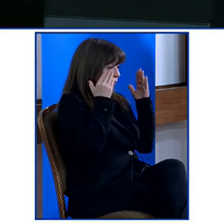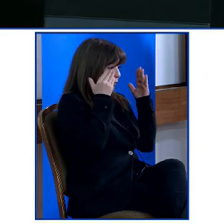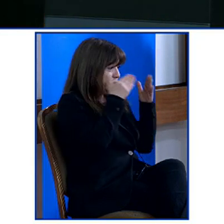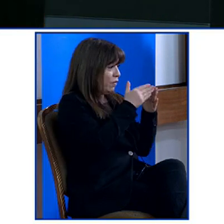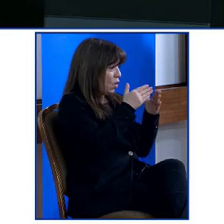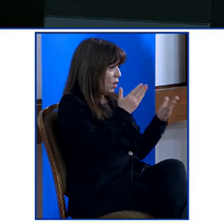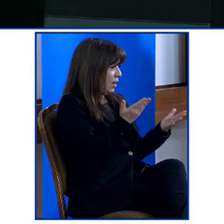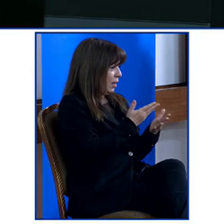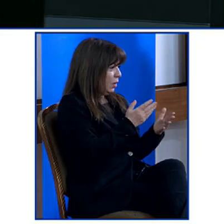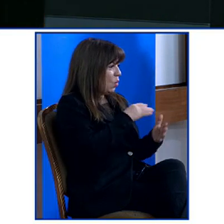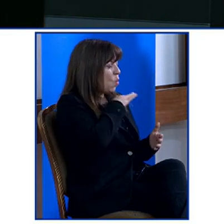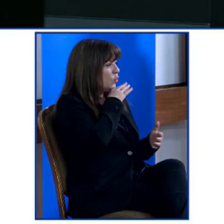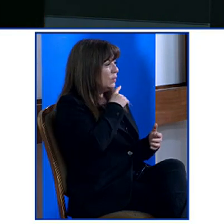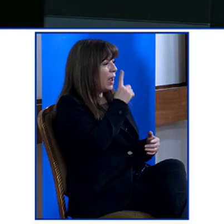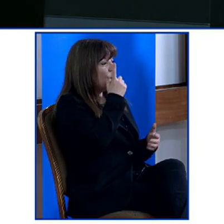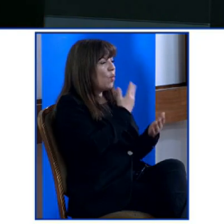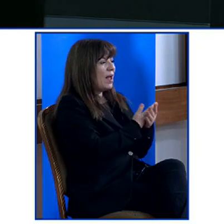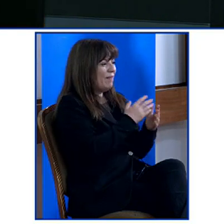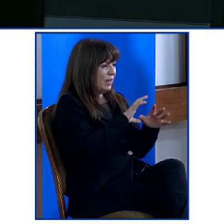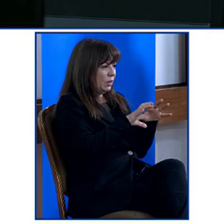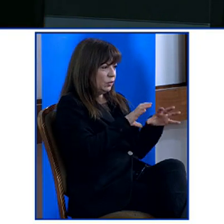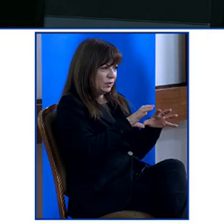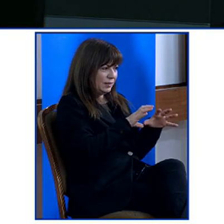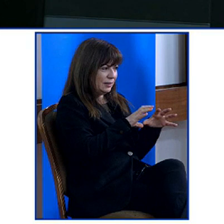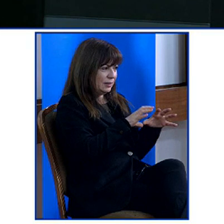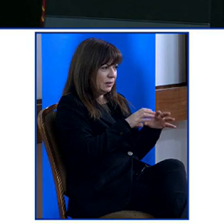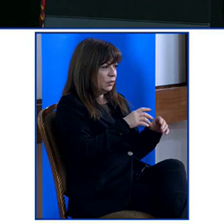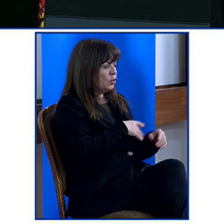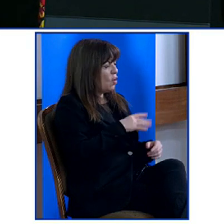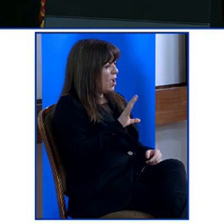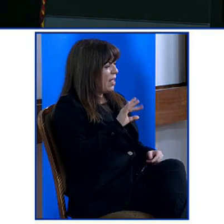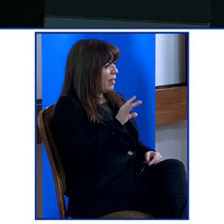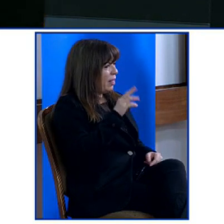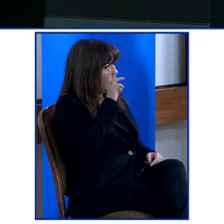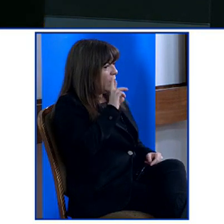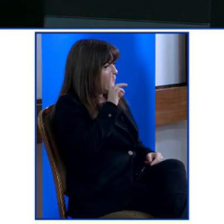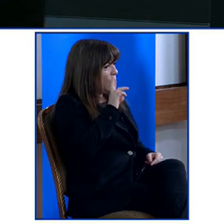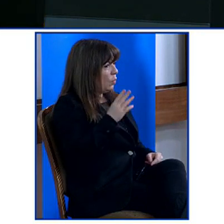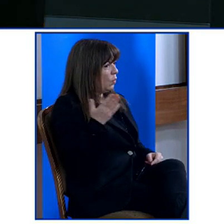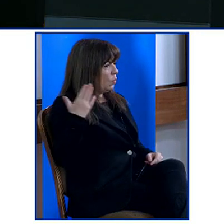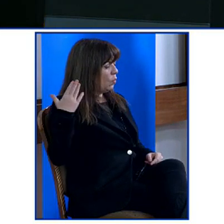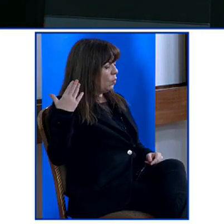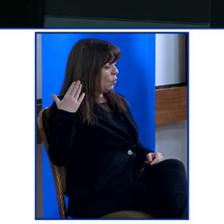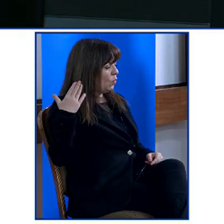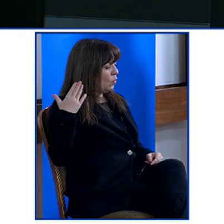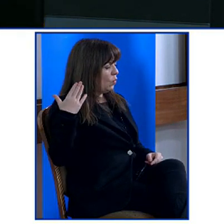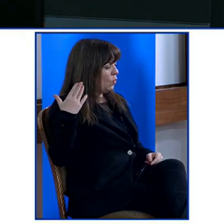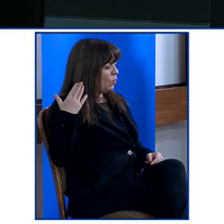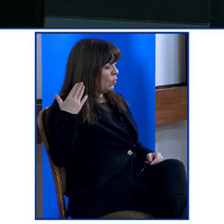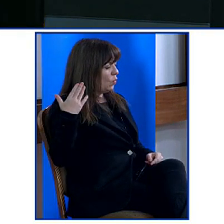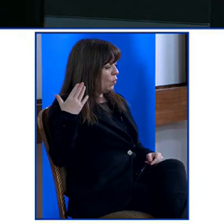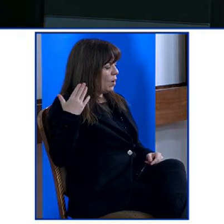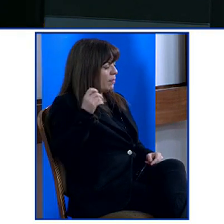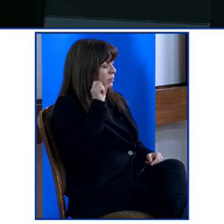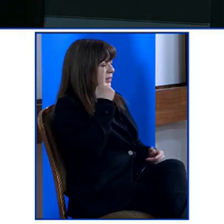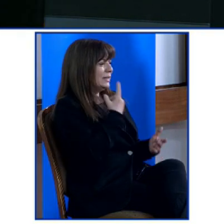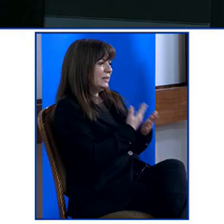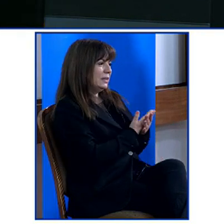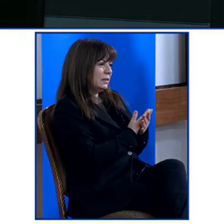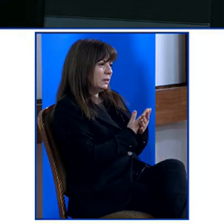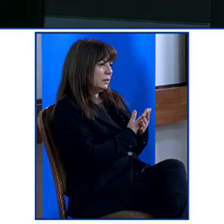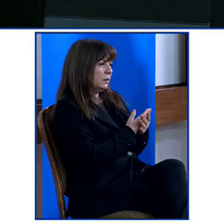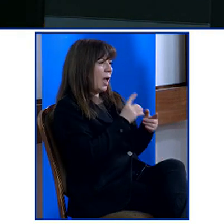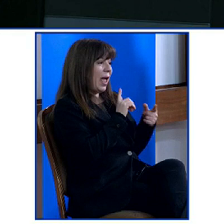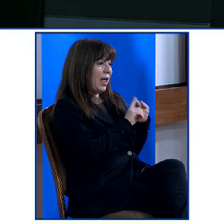can remember, I'm old enough to remember when disposable items were introduced. The idea that you could